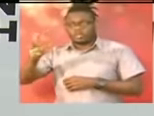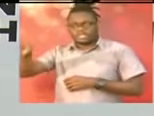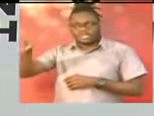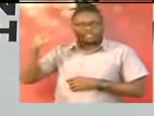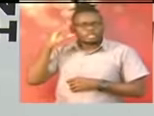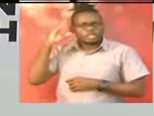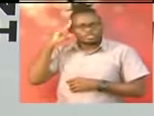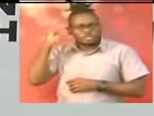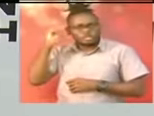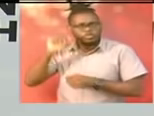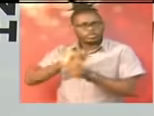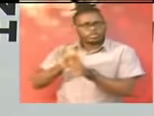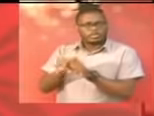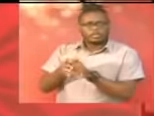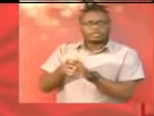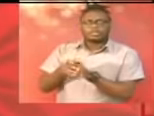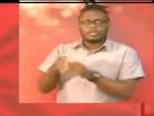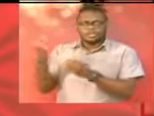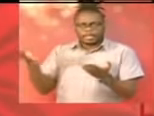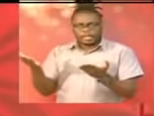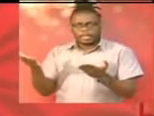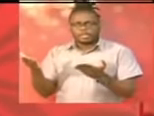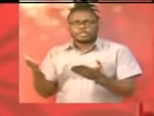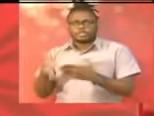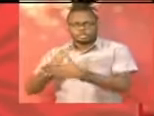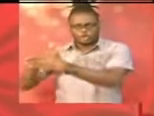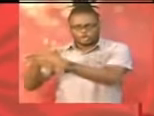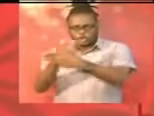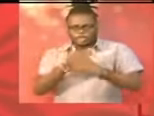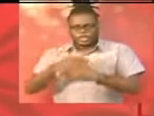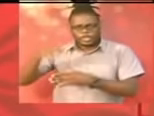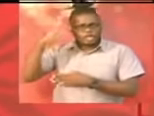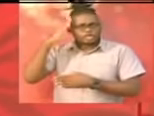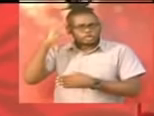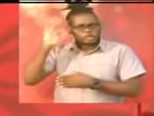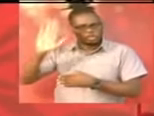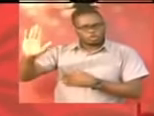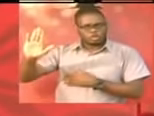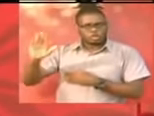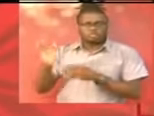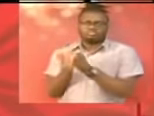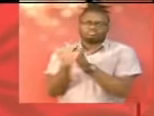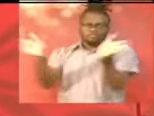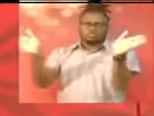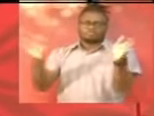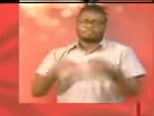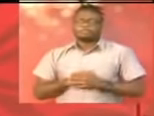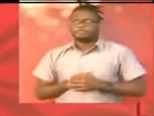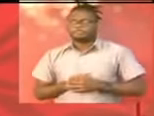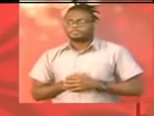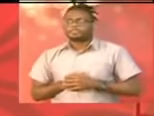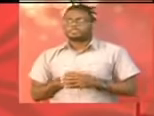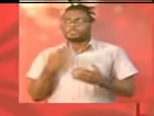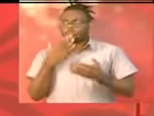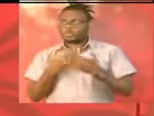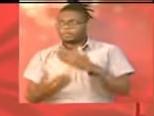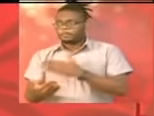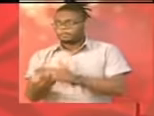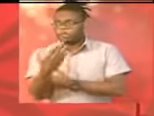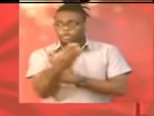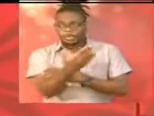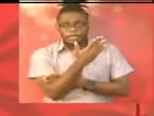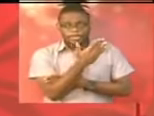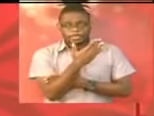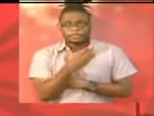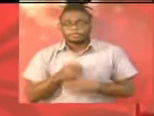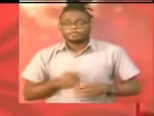Khan. Good morning. Thanks very much, Al. Members of the panel, ladies and gentlemen, good morning. I'm grateful